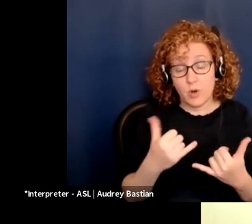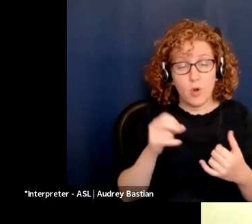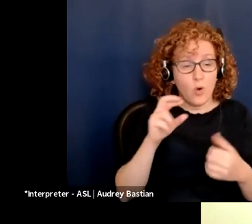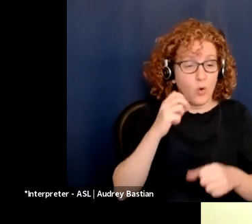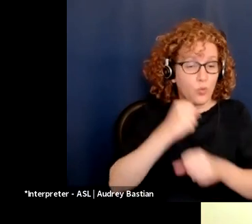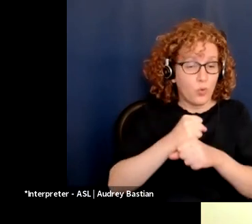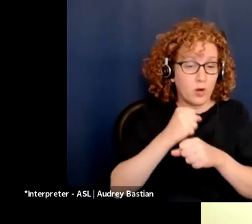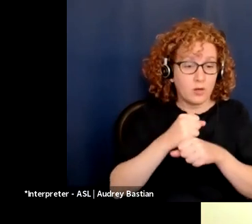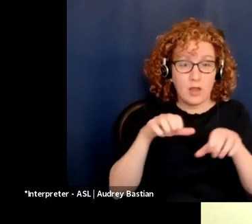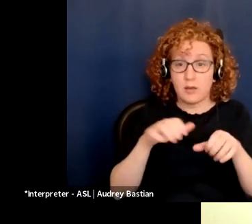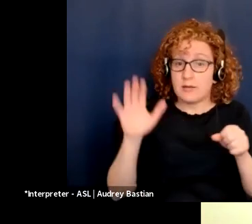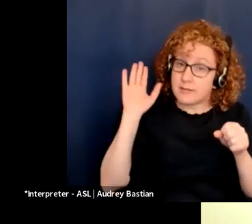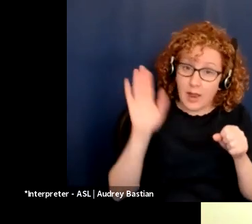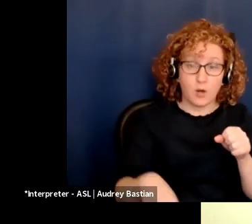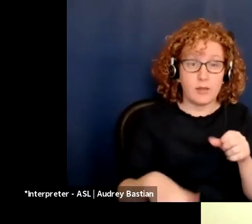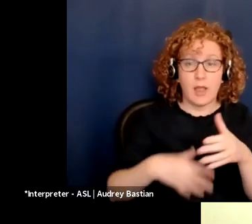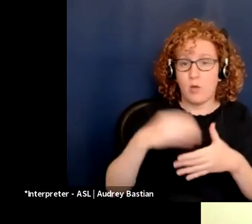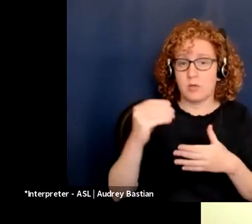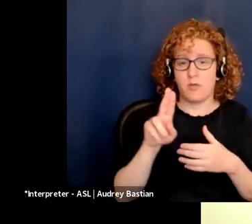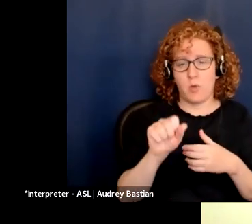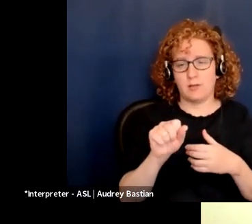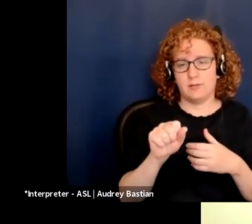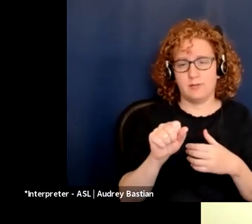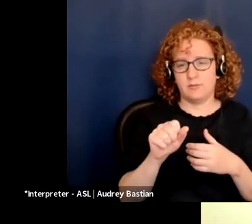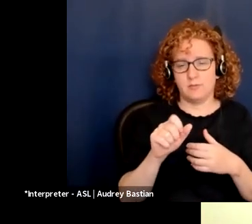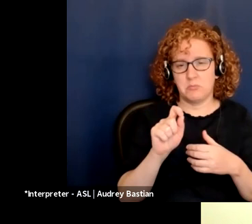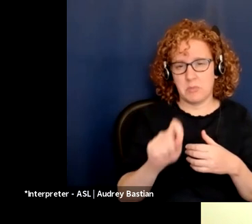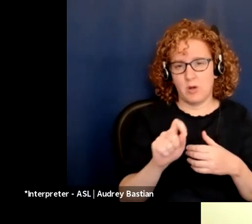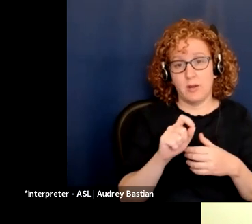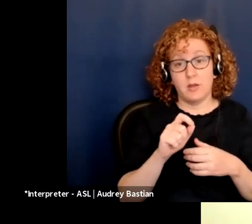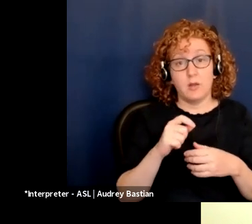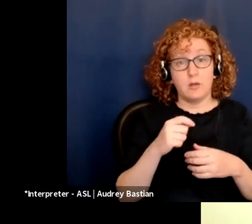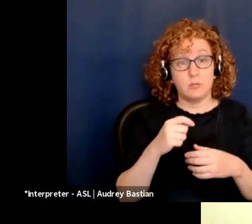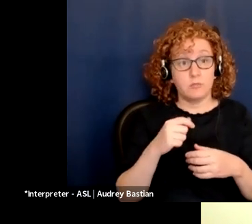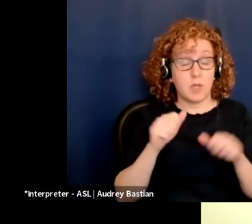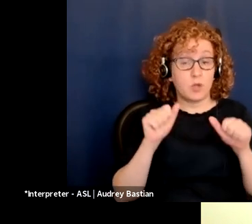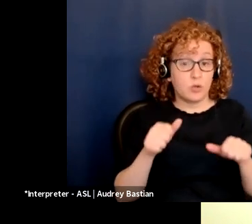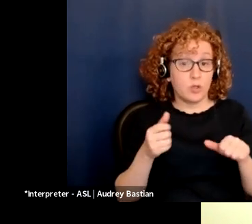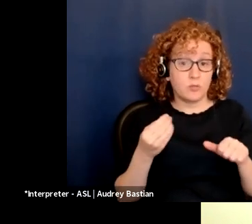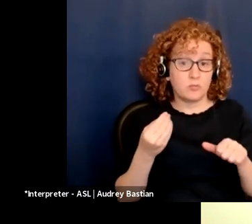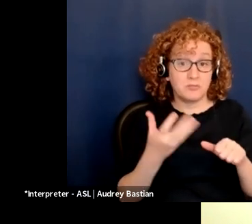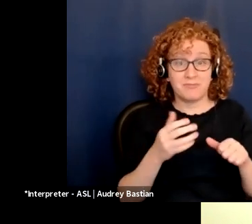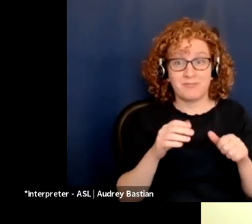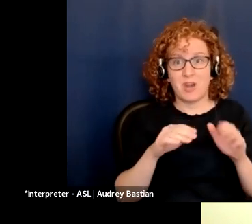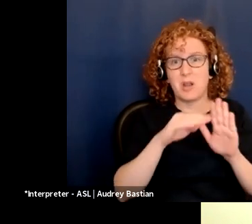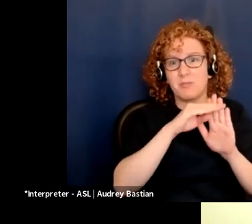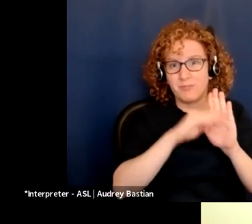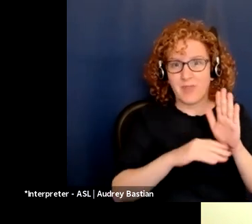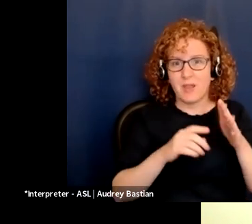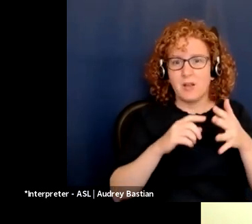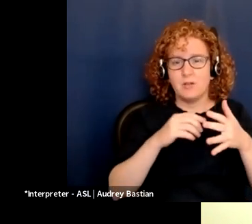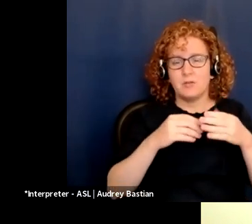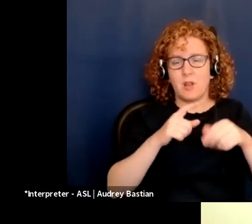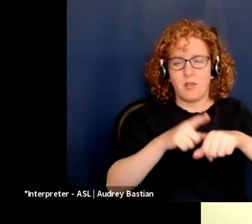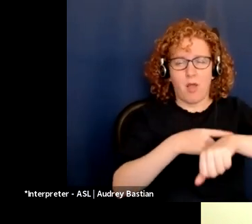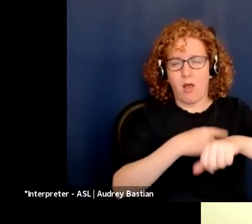that's being done entirely outside the United States altogether? I could try to give a very long list. I would probably not be